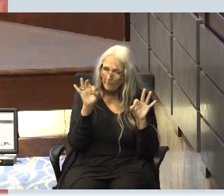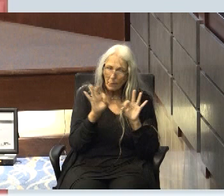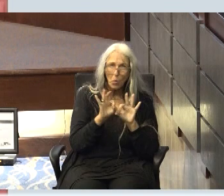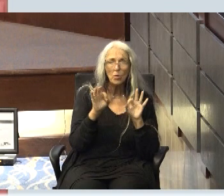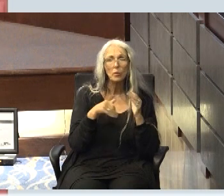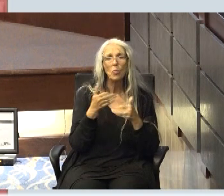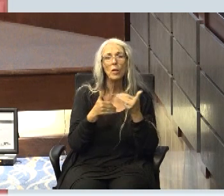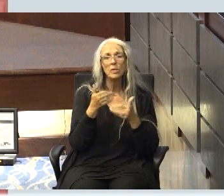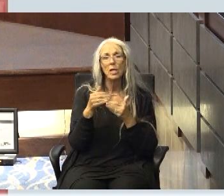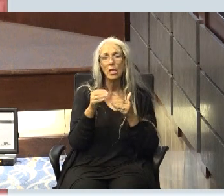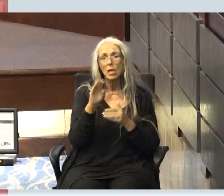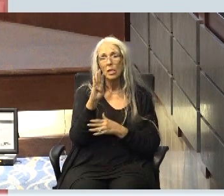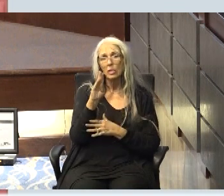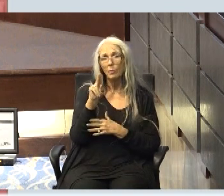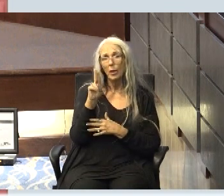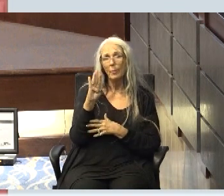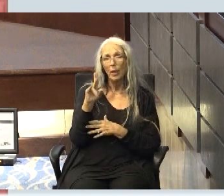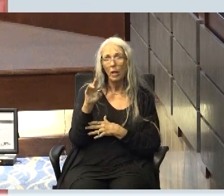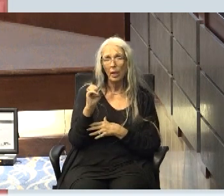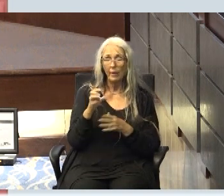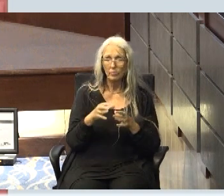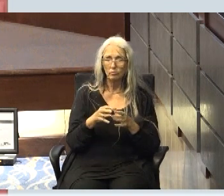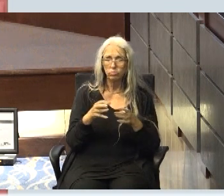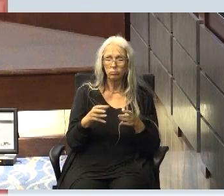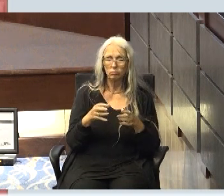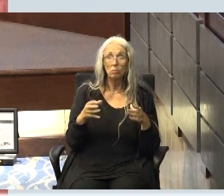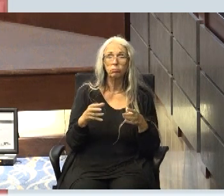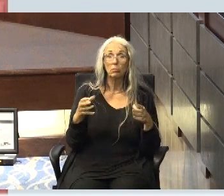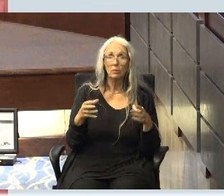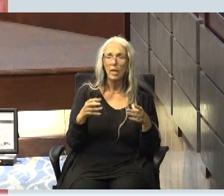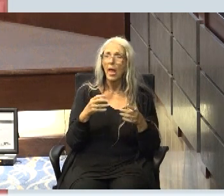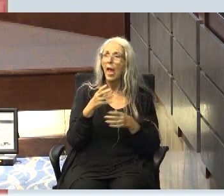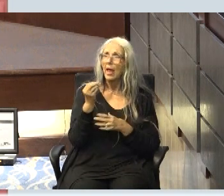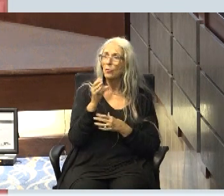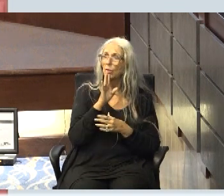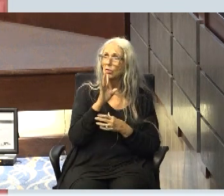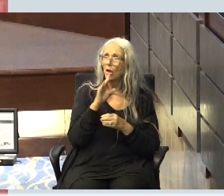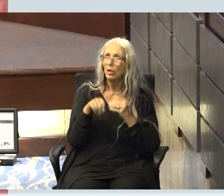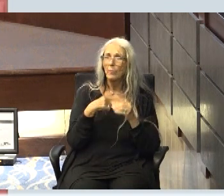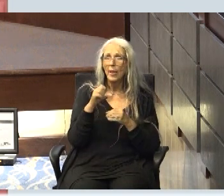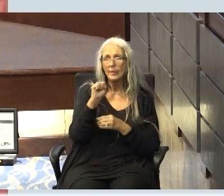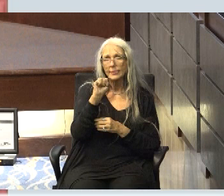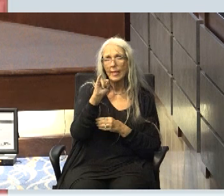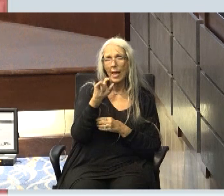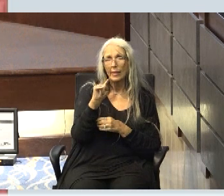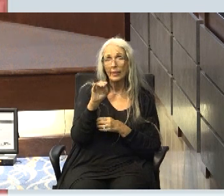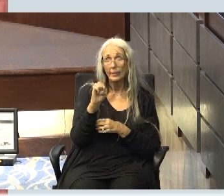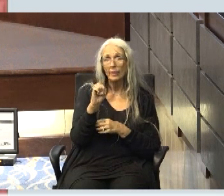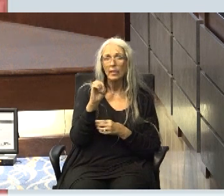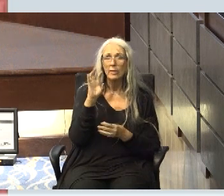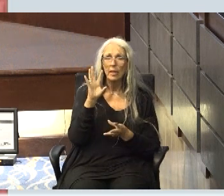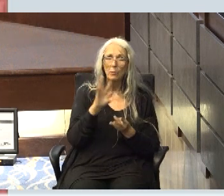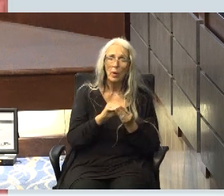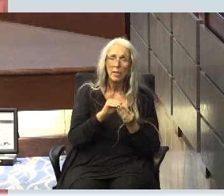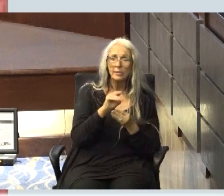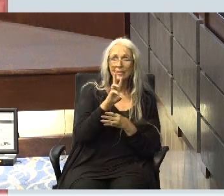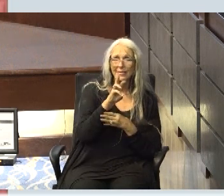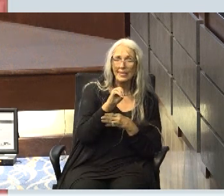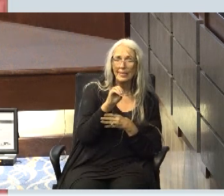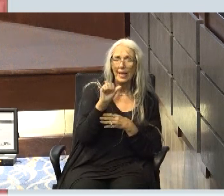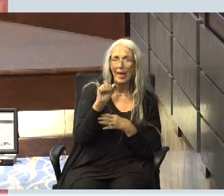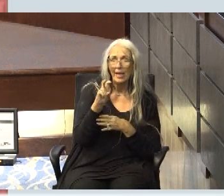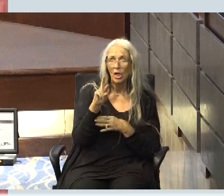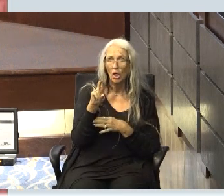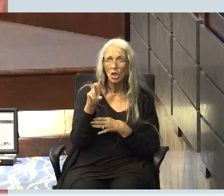The bubble has expanded a couple times, and it's time. In fact, we talk about sites that comprise 60 acres,